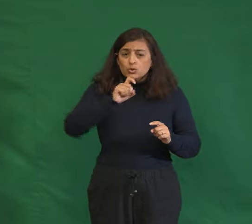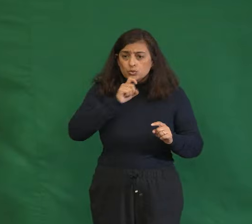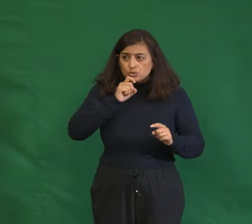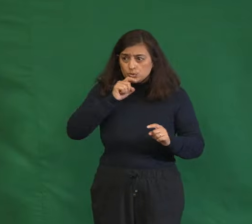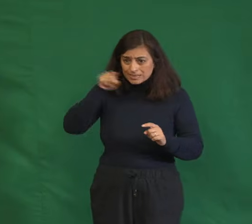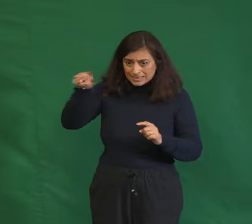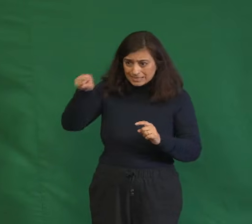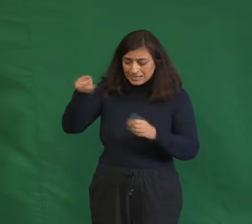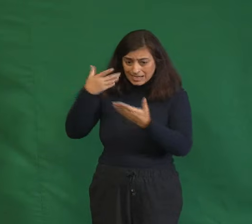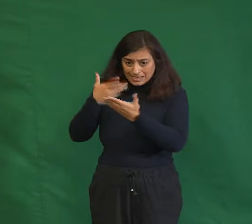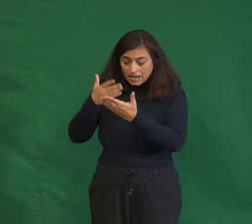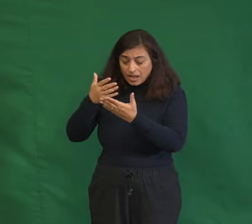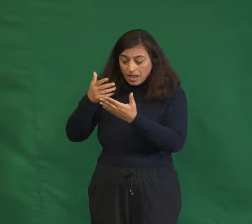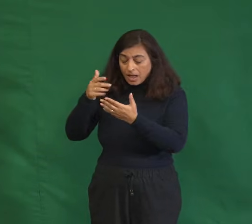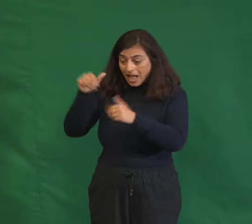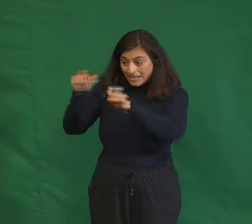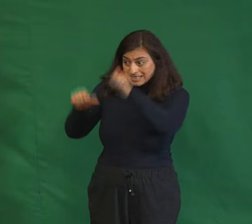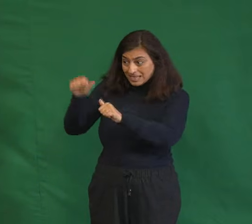assessment?